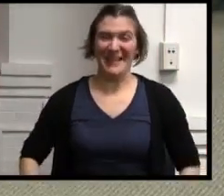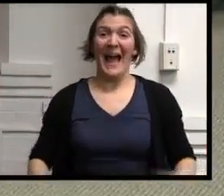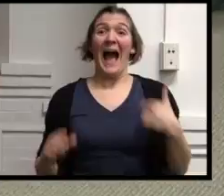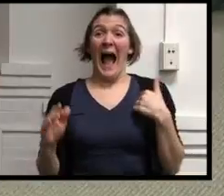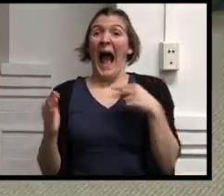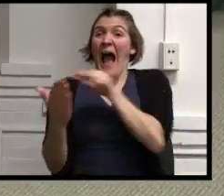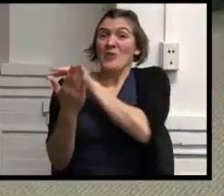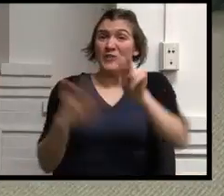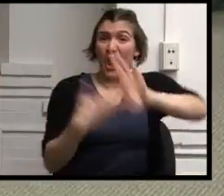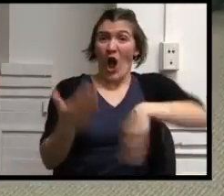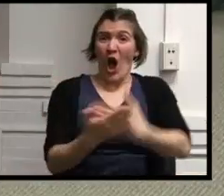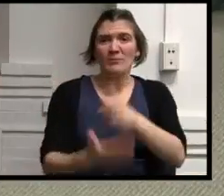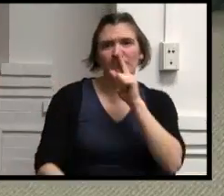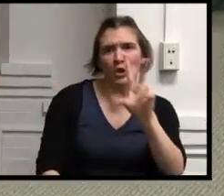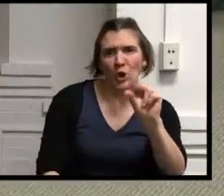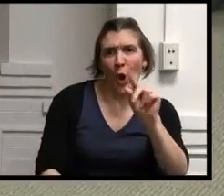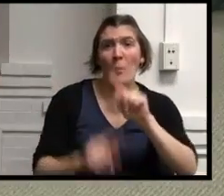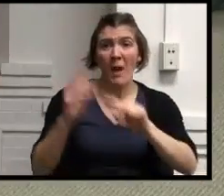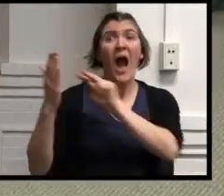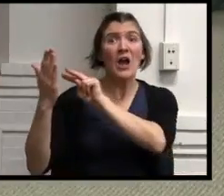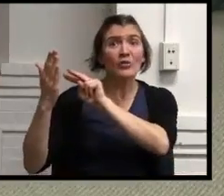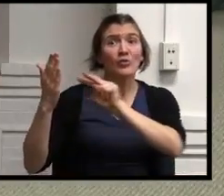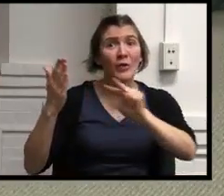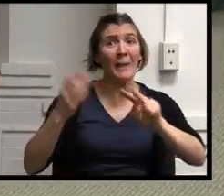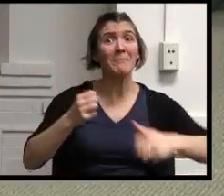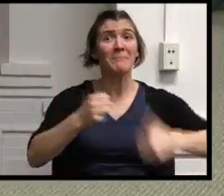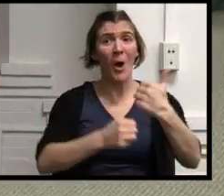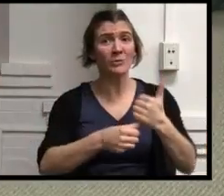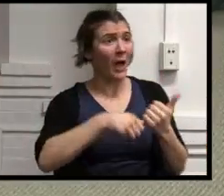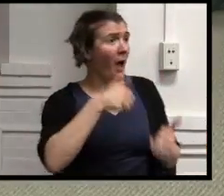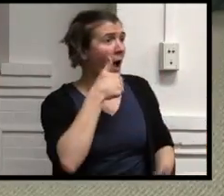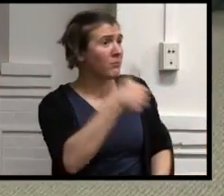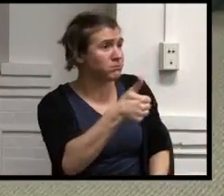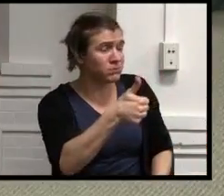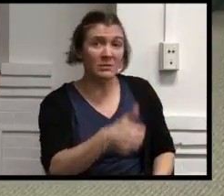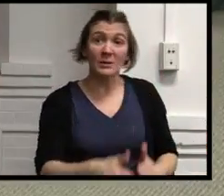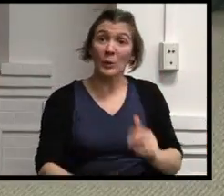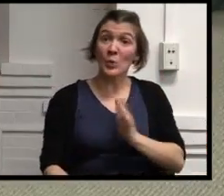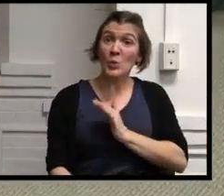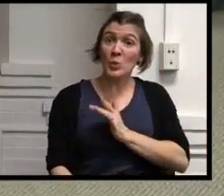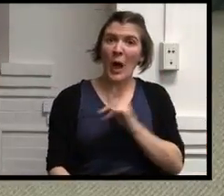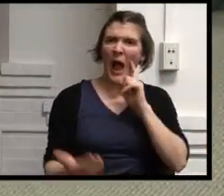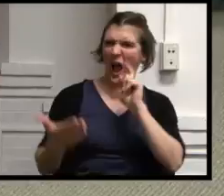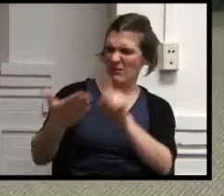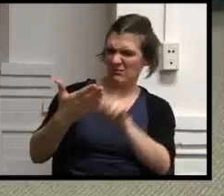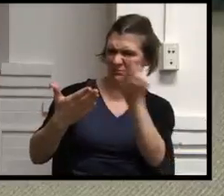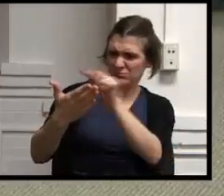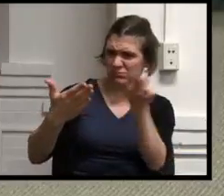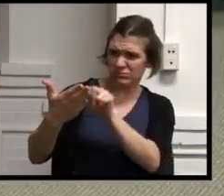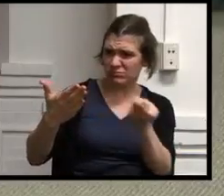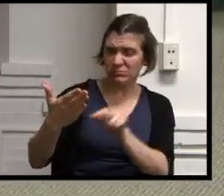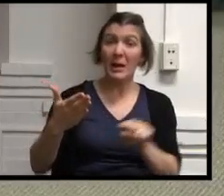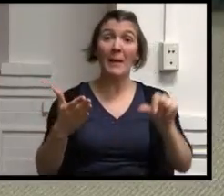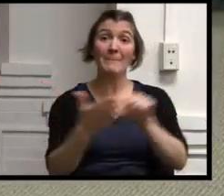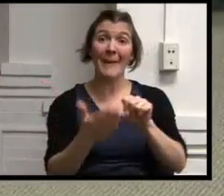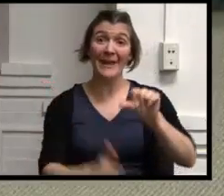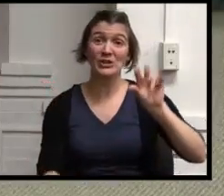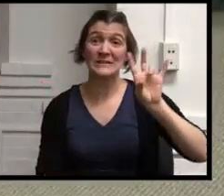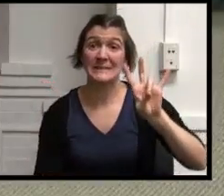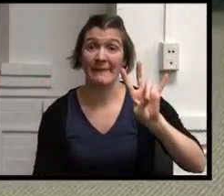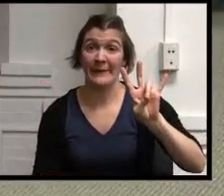of it, but I read a lot of it. All right. And what really struck me is on page